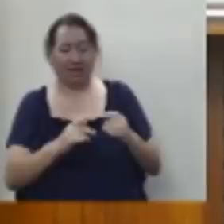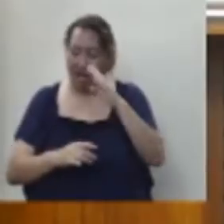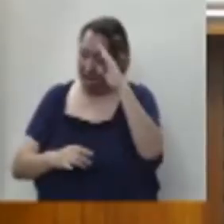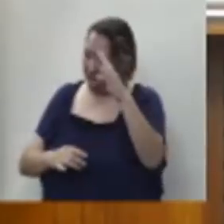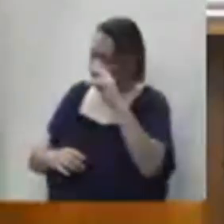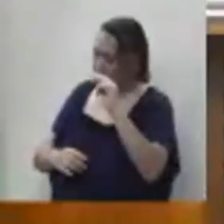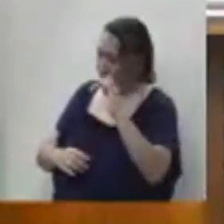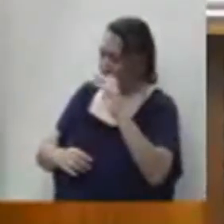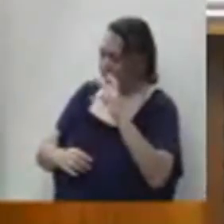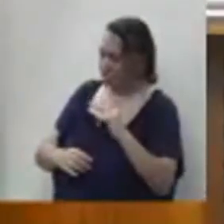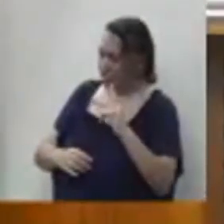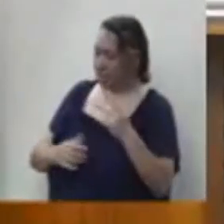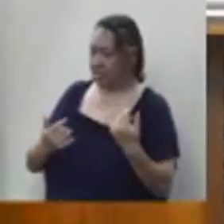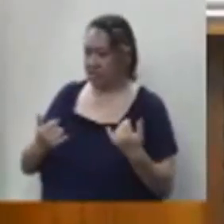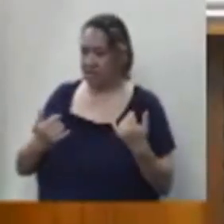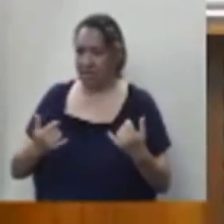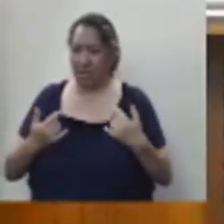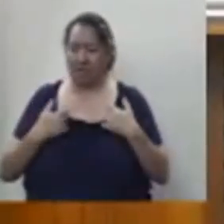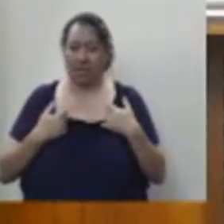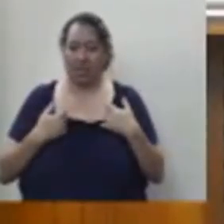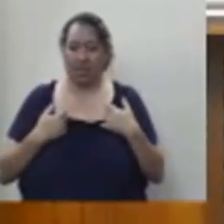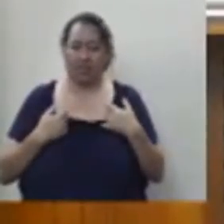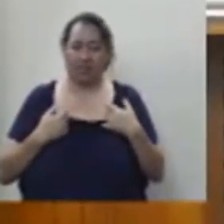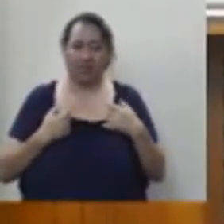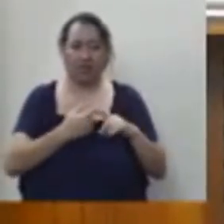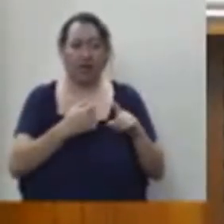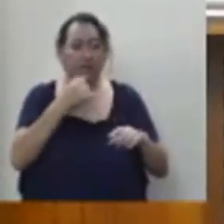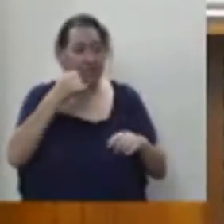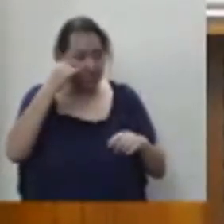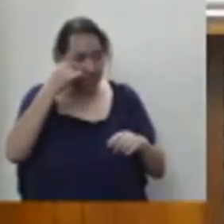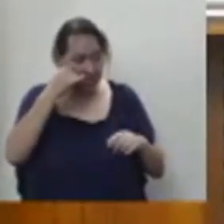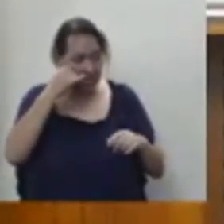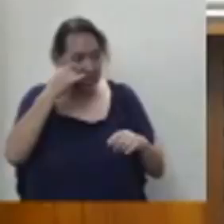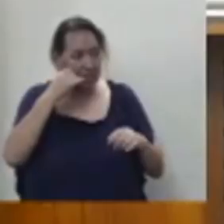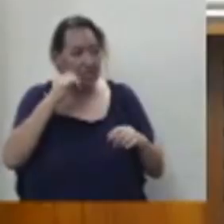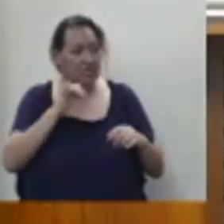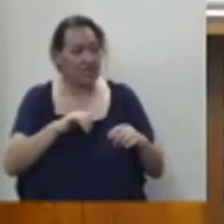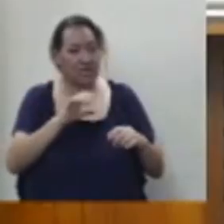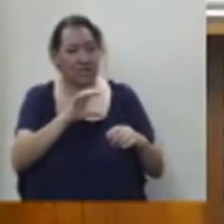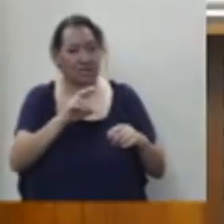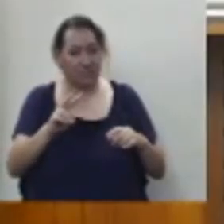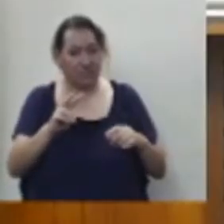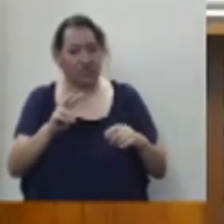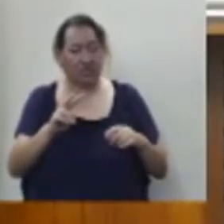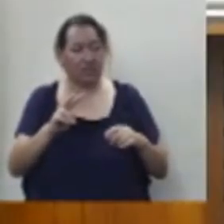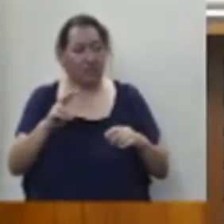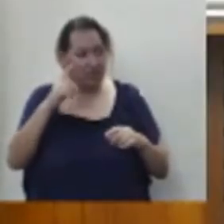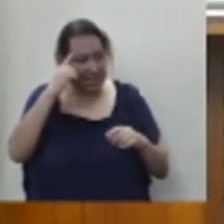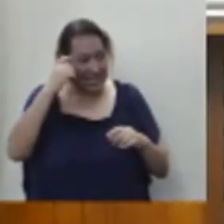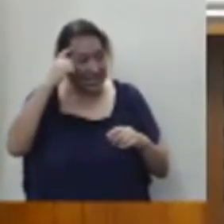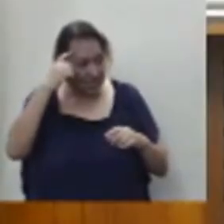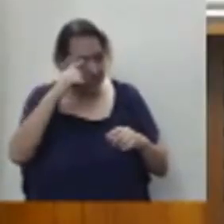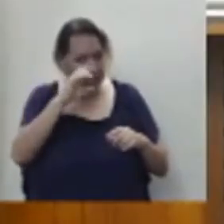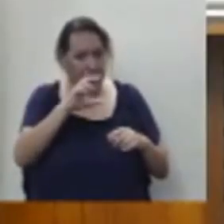Yap State yesterday about a suspected COVID-related death. It was a similar situation we saw